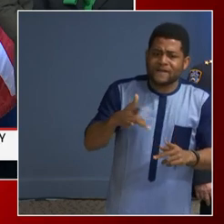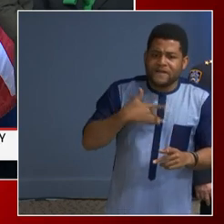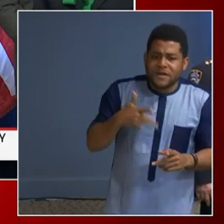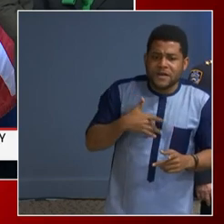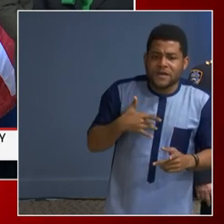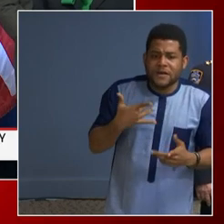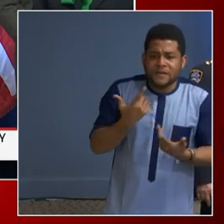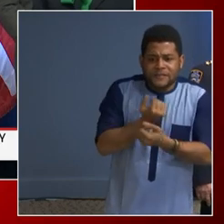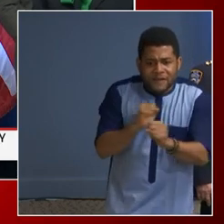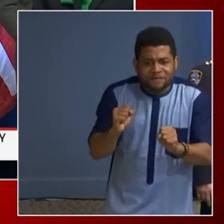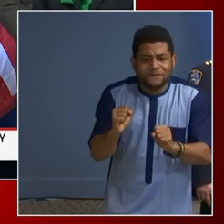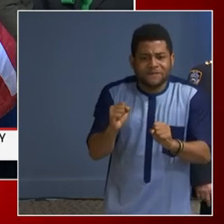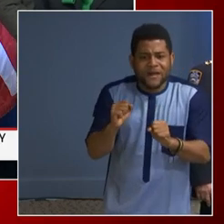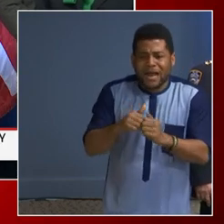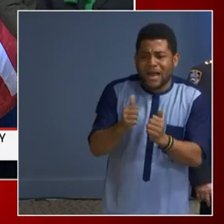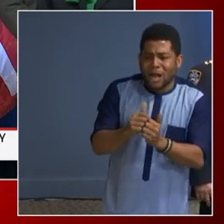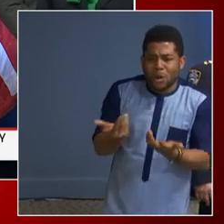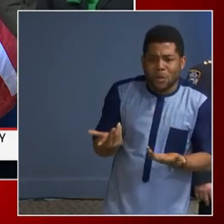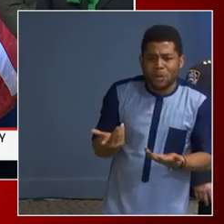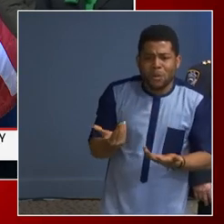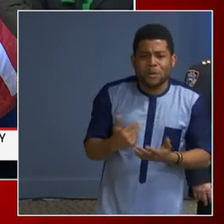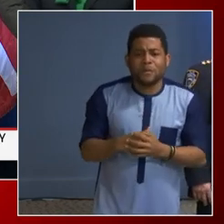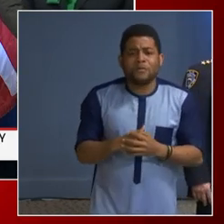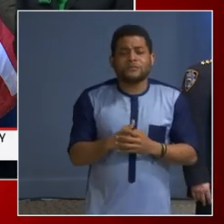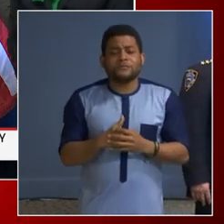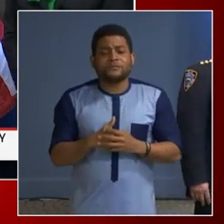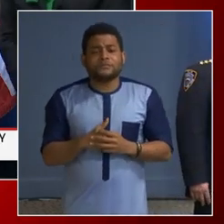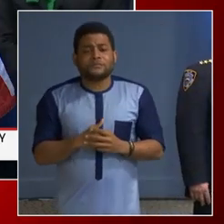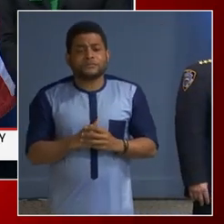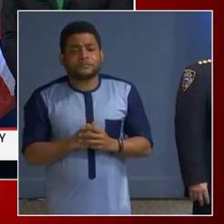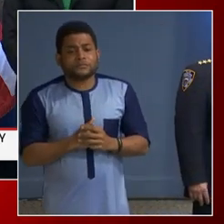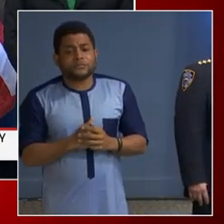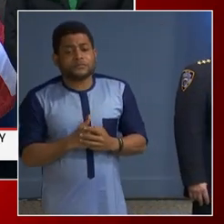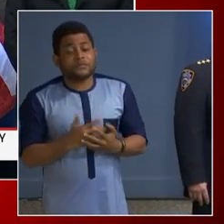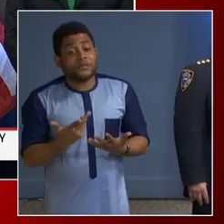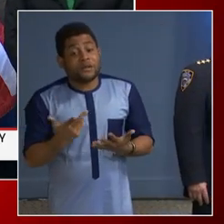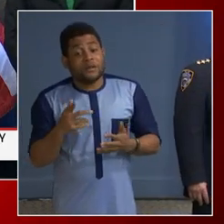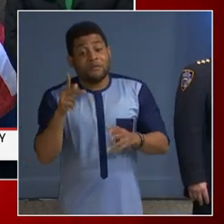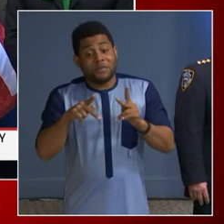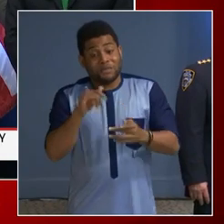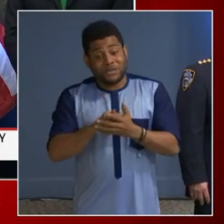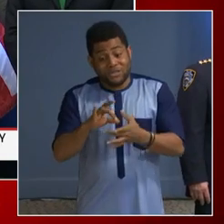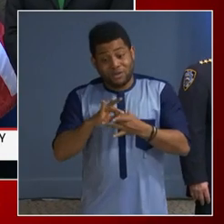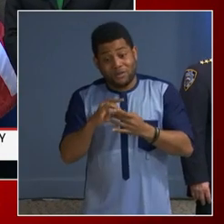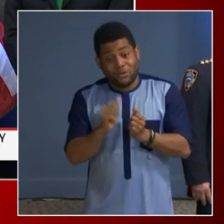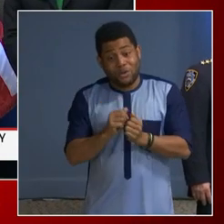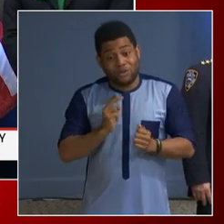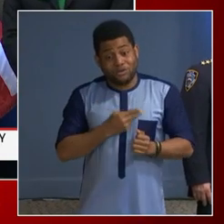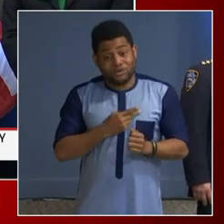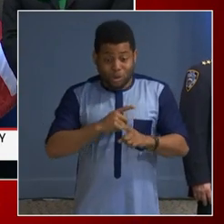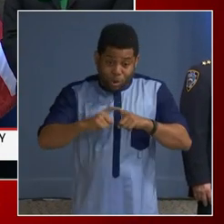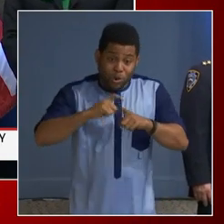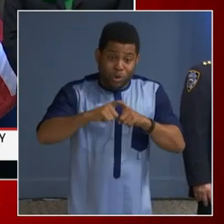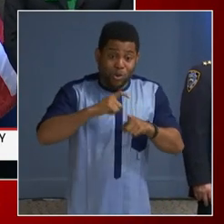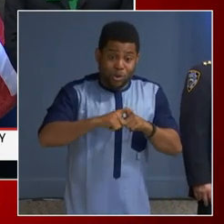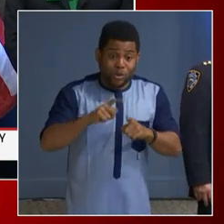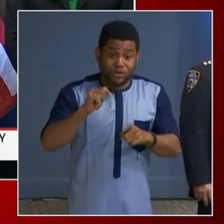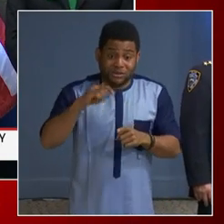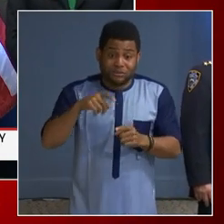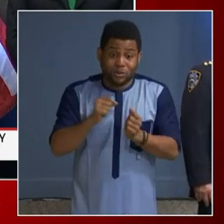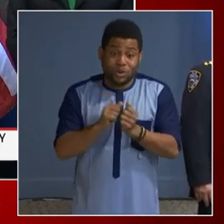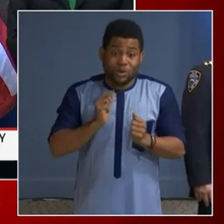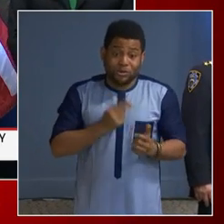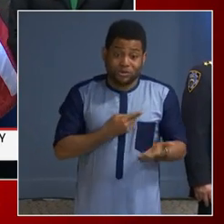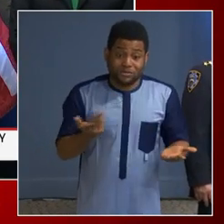Well, we will do like we always do, and I will say this, Shamar, that people are cooperating. People are calling in tips to the Metropolitan Police Department, and they have